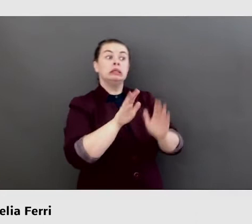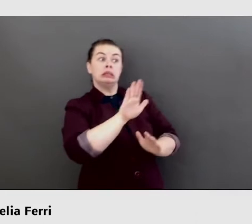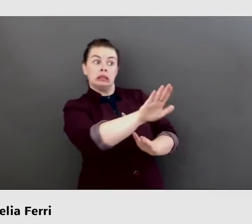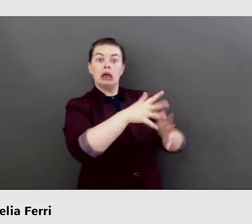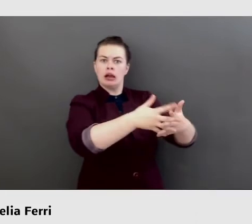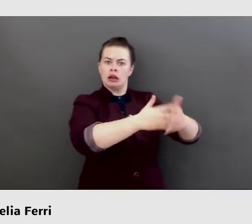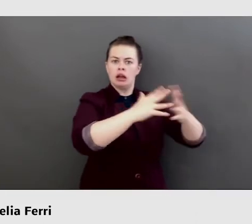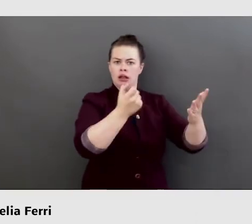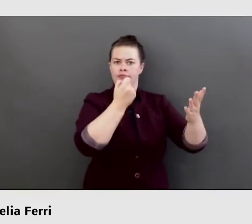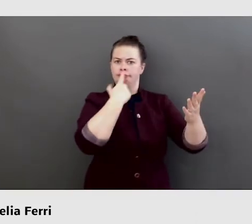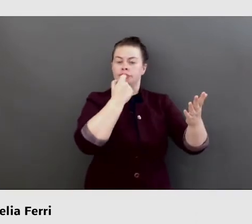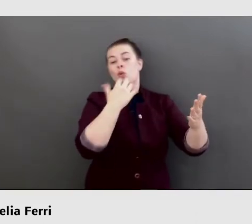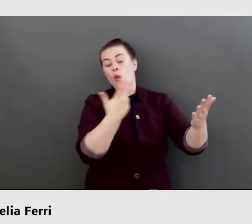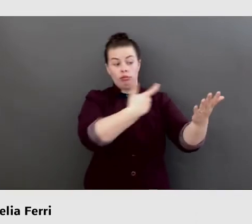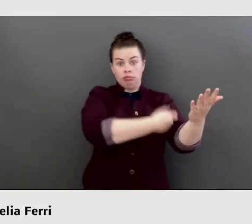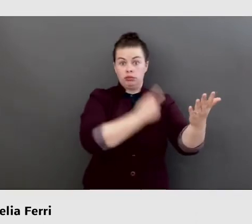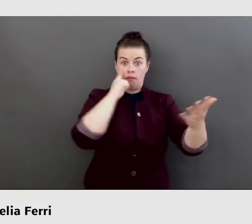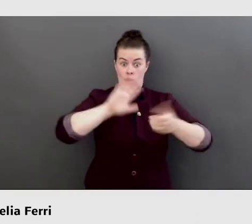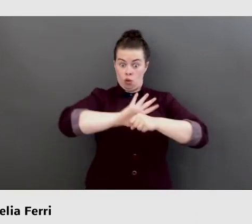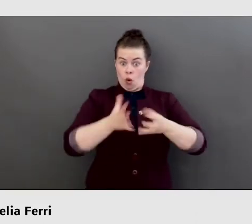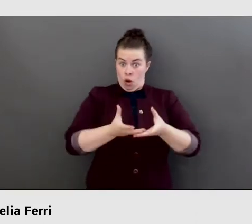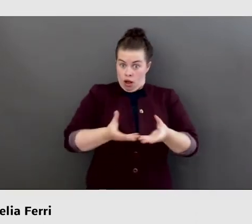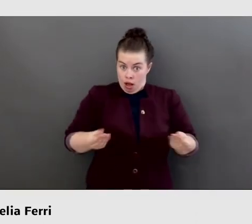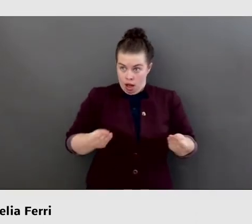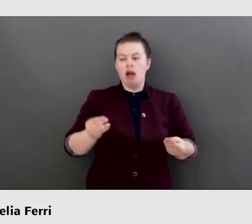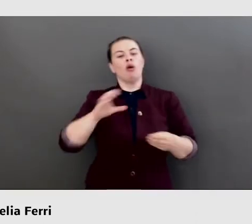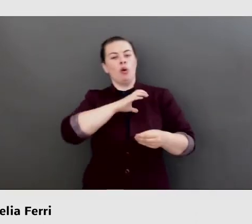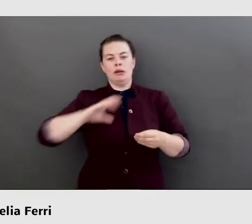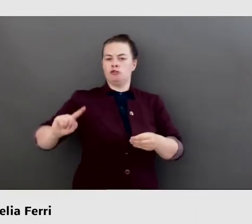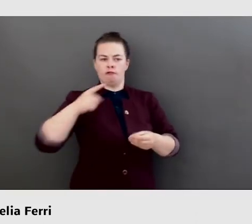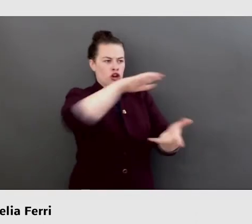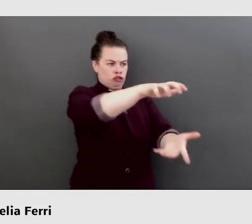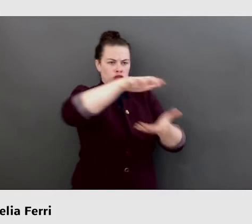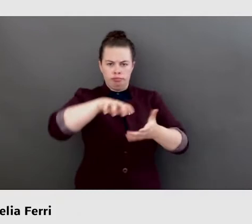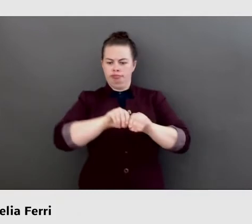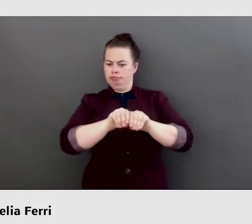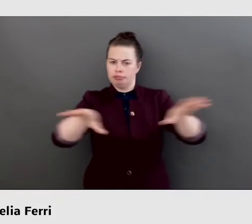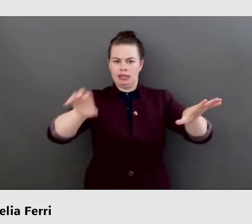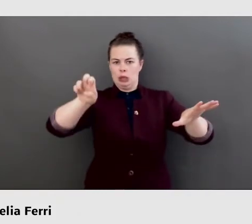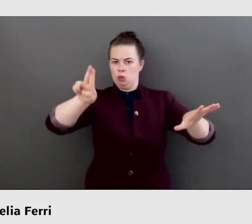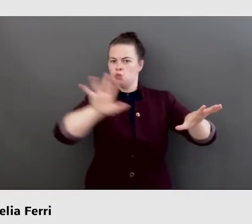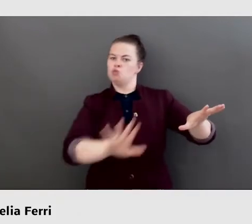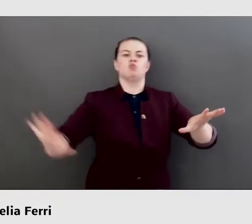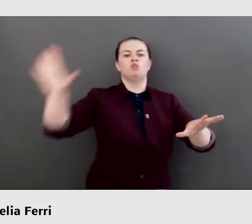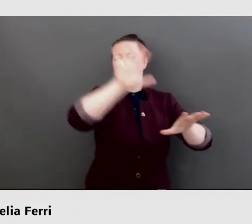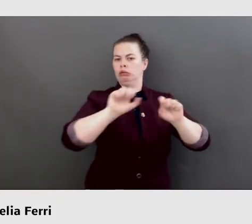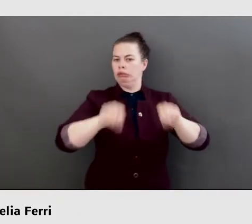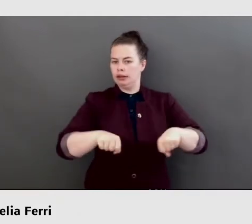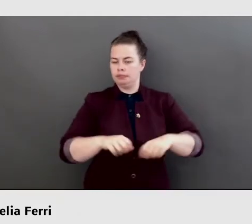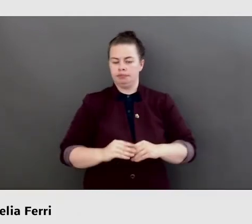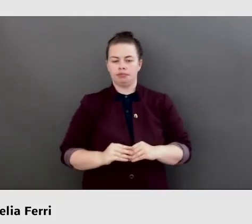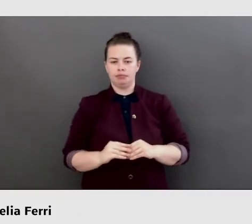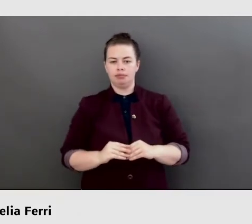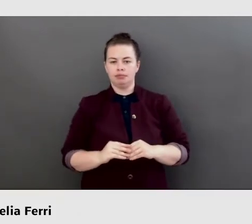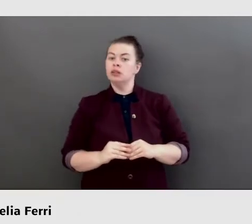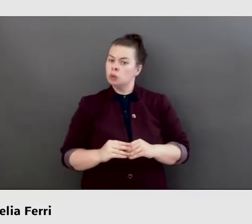ready. This contract was signed on the 27th of August 2020. In spite of the use of